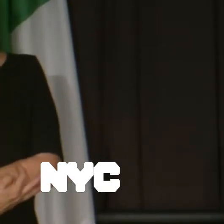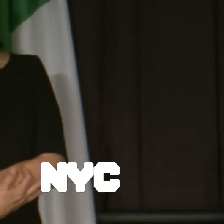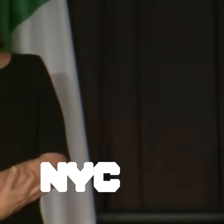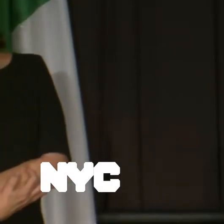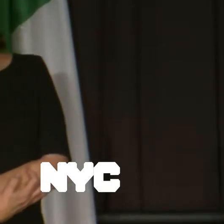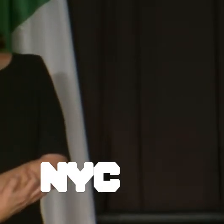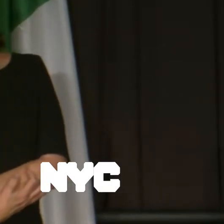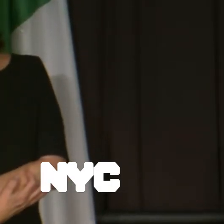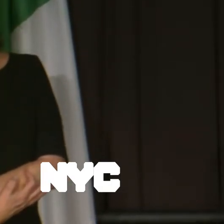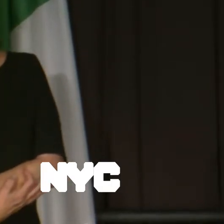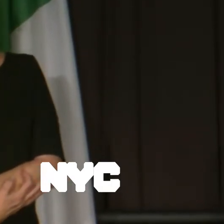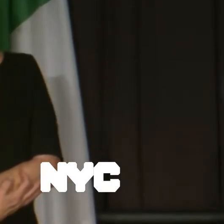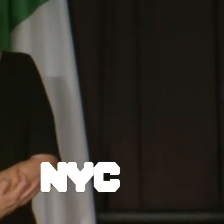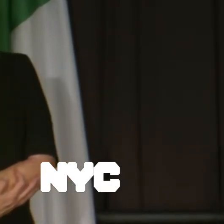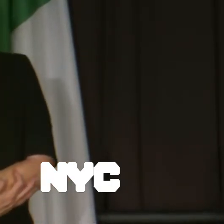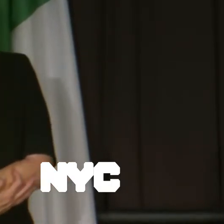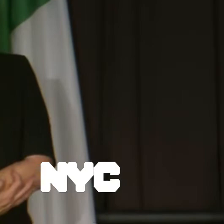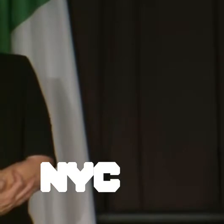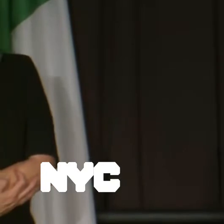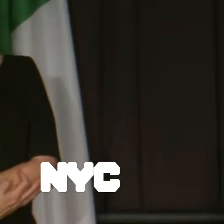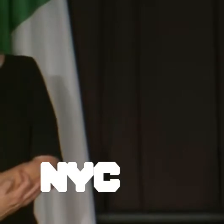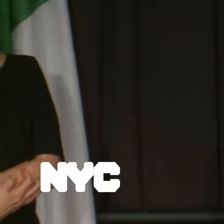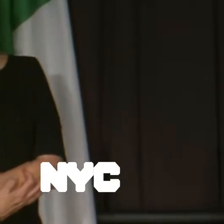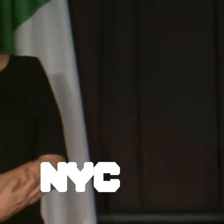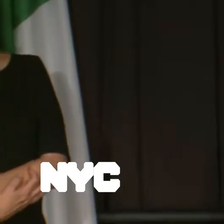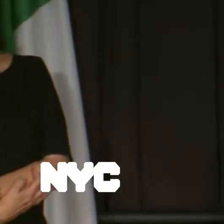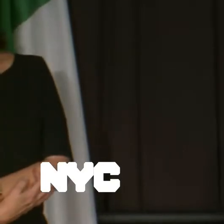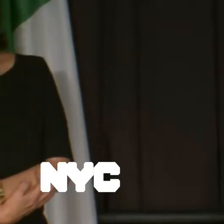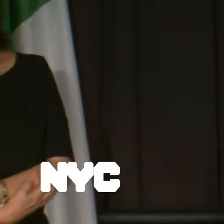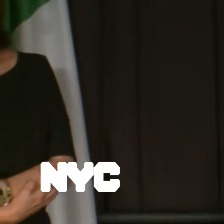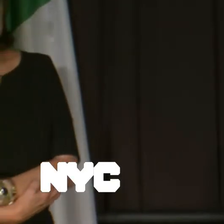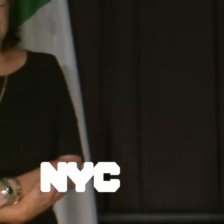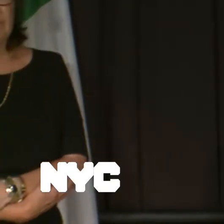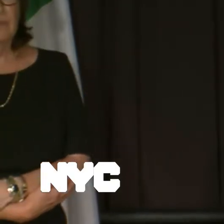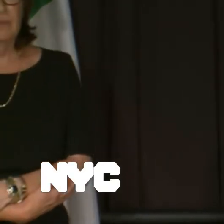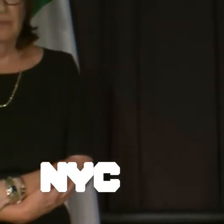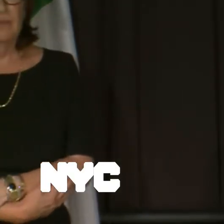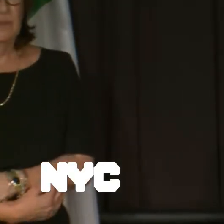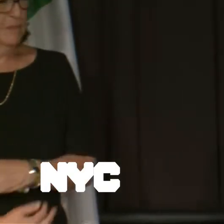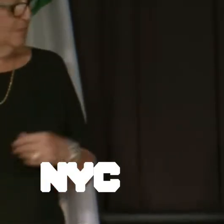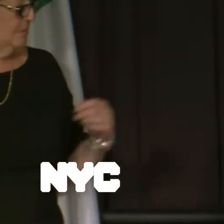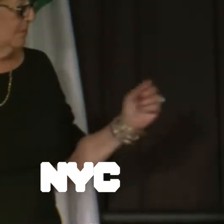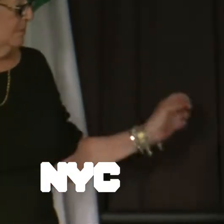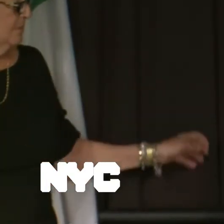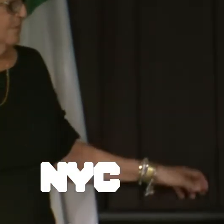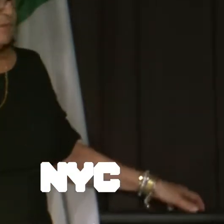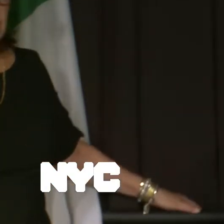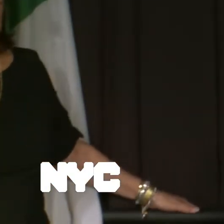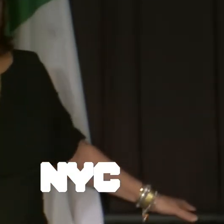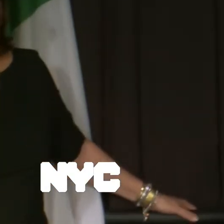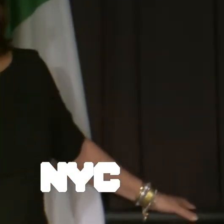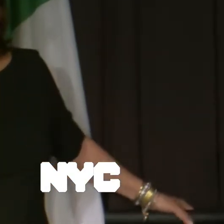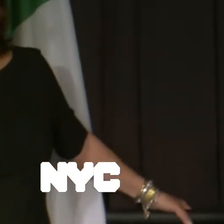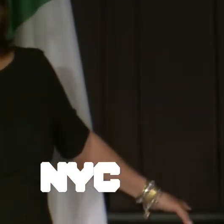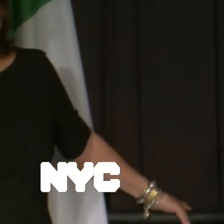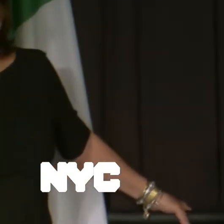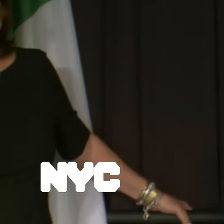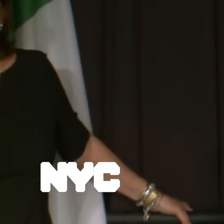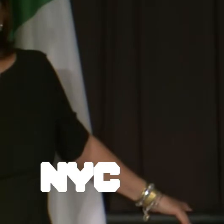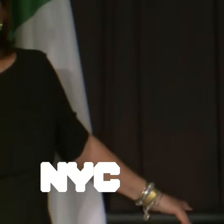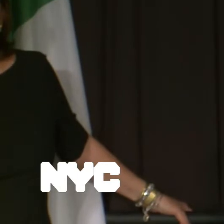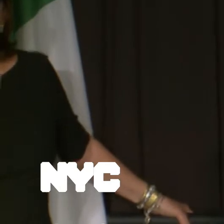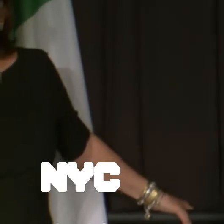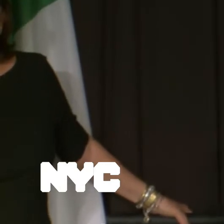And we, in our family, we believe in something, and I want to urge you to do the same thing. Charlene and I had a pact with each other from the